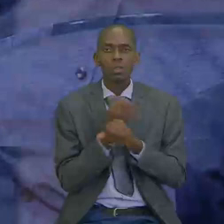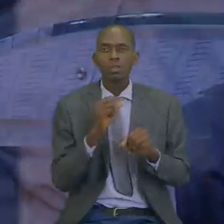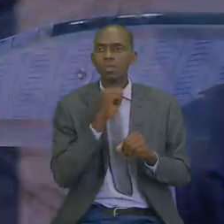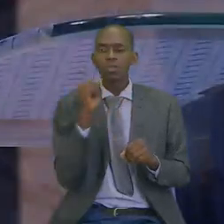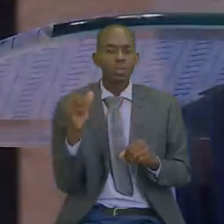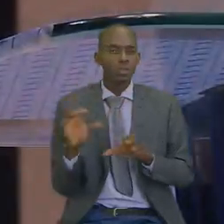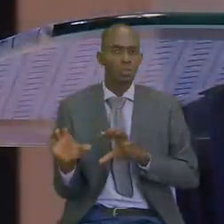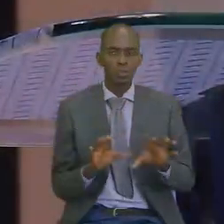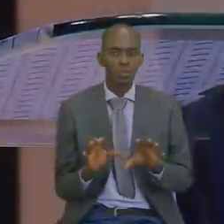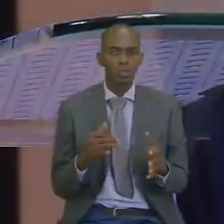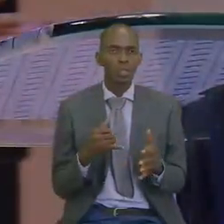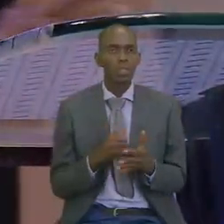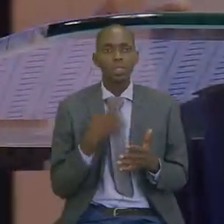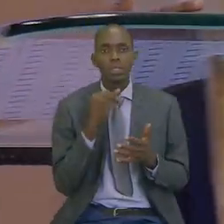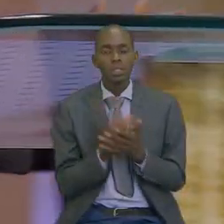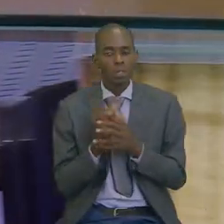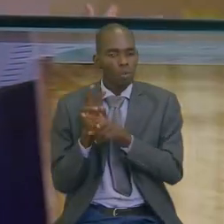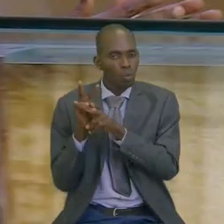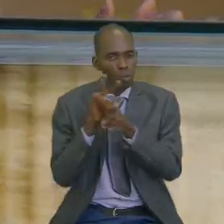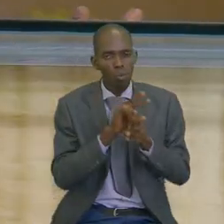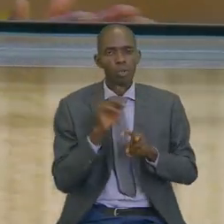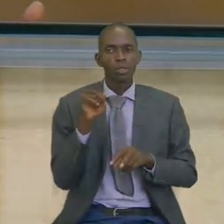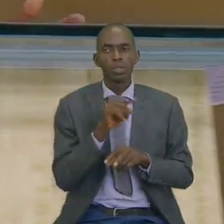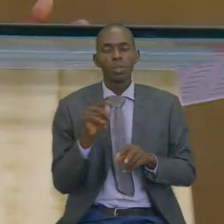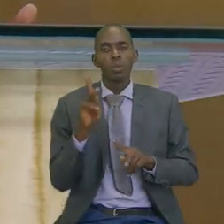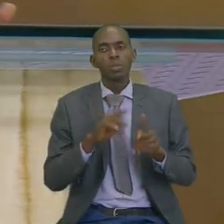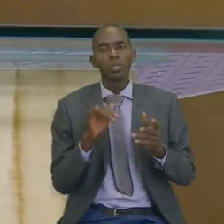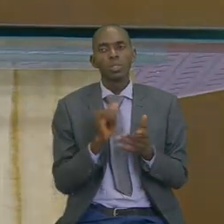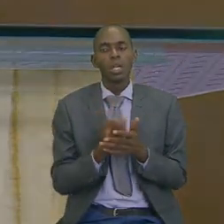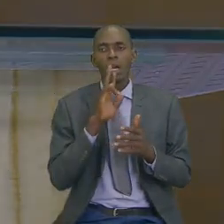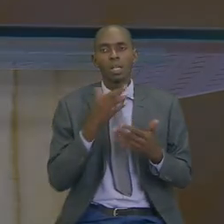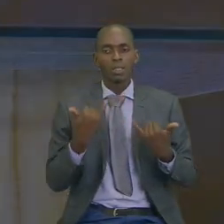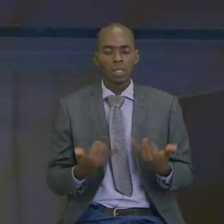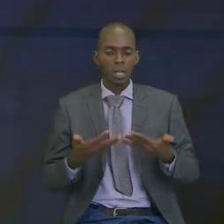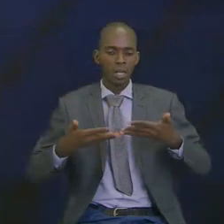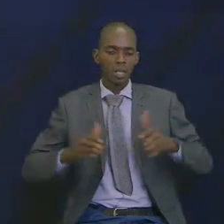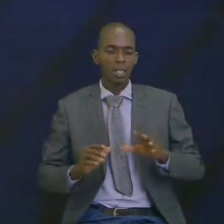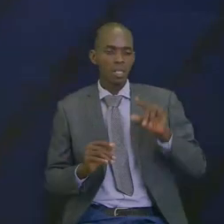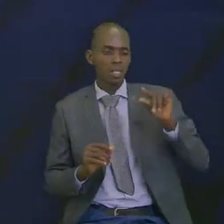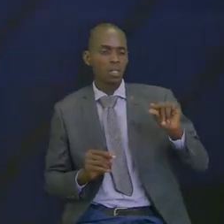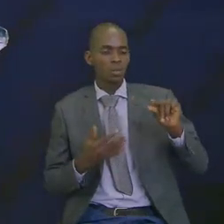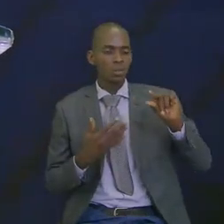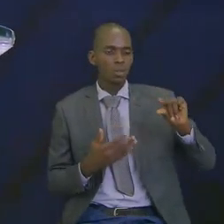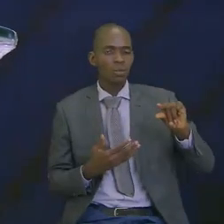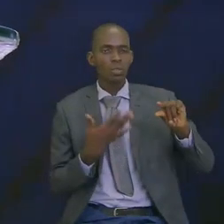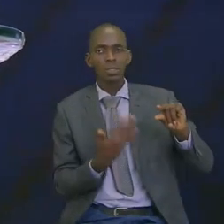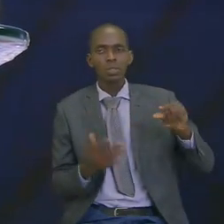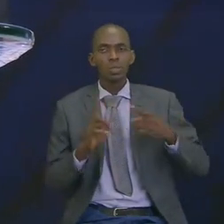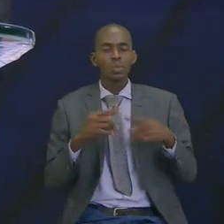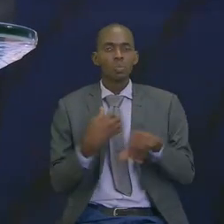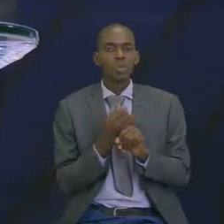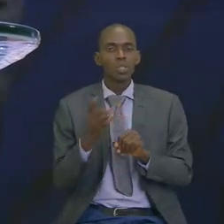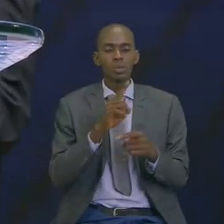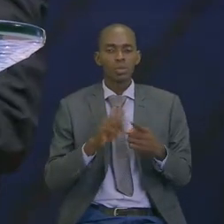It says, watch therefore. The people that allow little things and to make them go away from